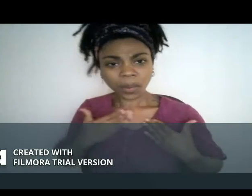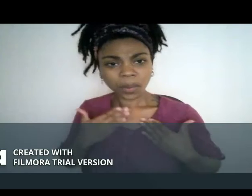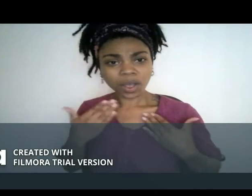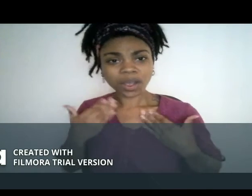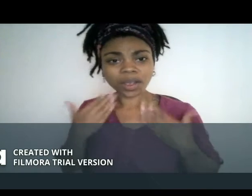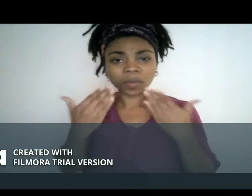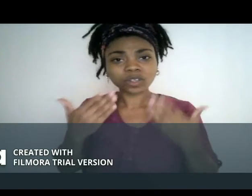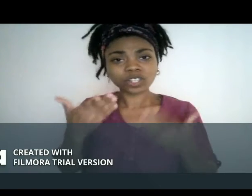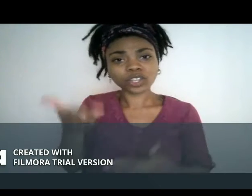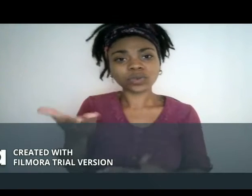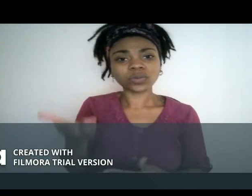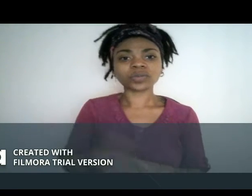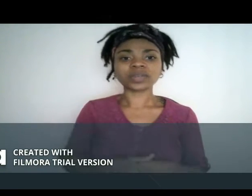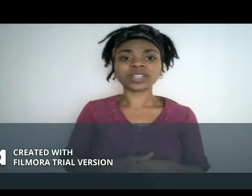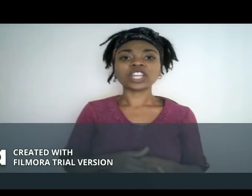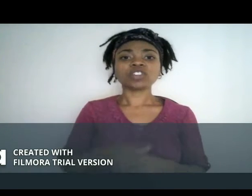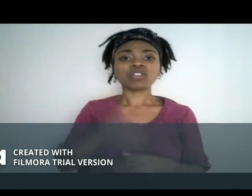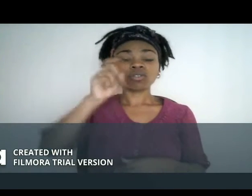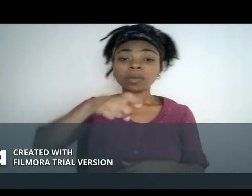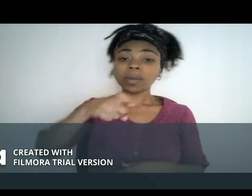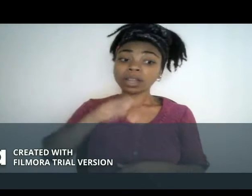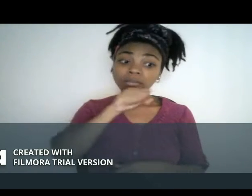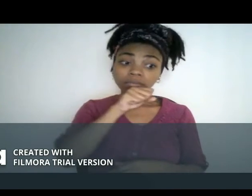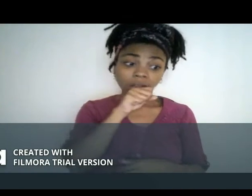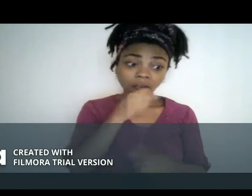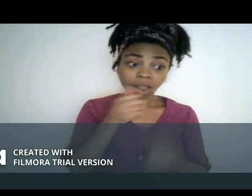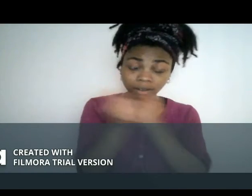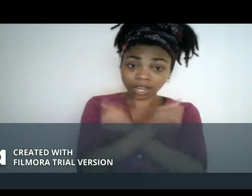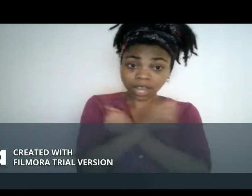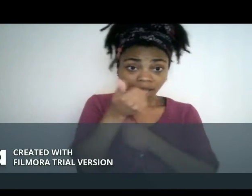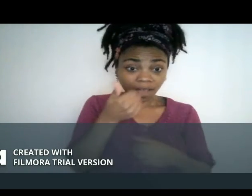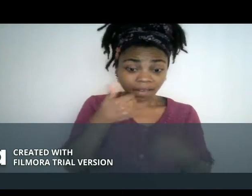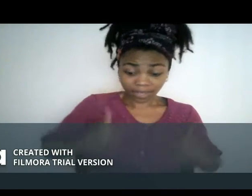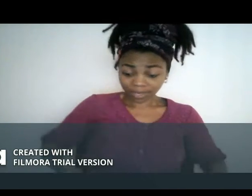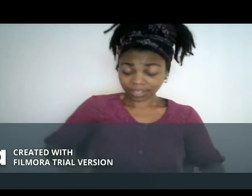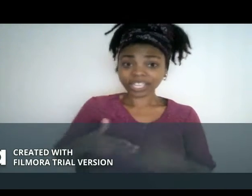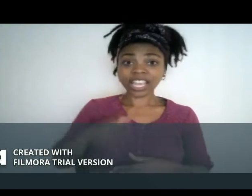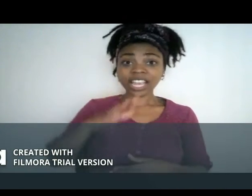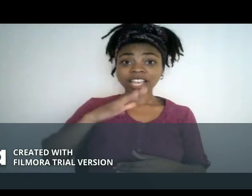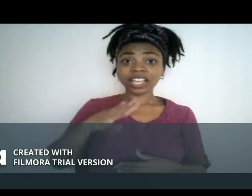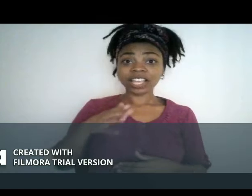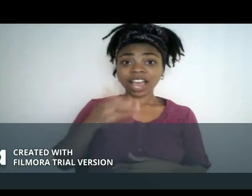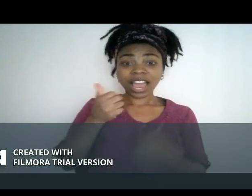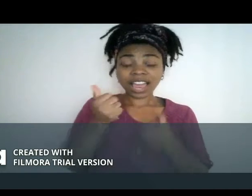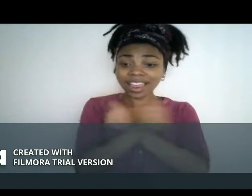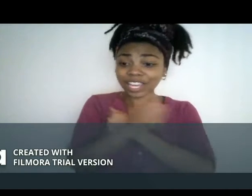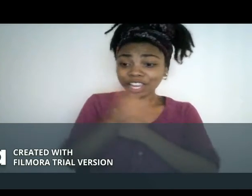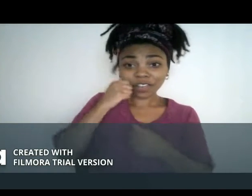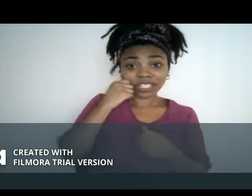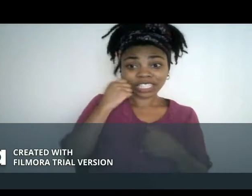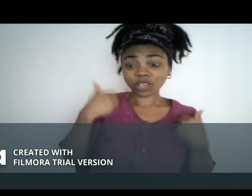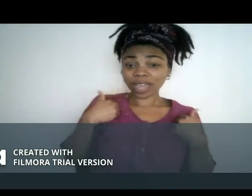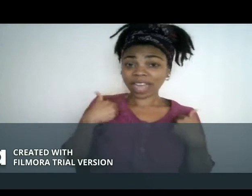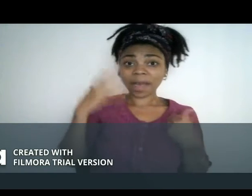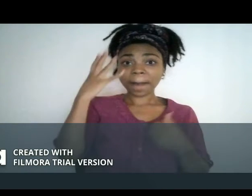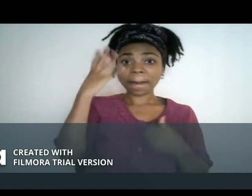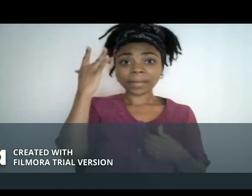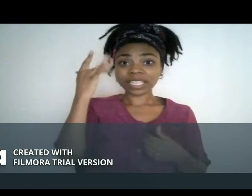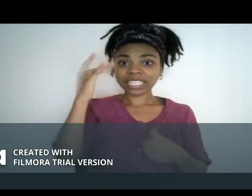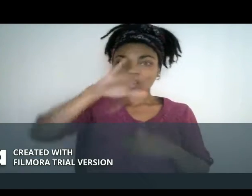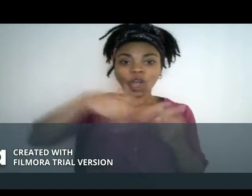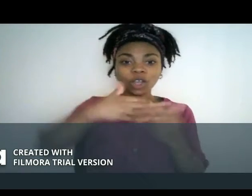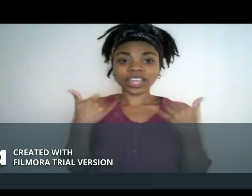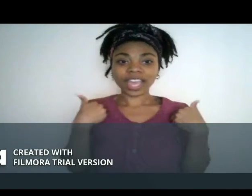better love who you are. You better love the skin you in, because this is all you got. And then the sad part is it's so beautiful. It's so much to